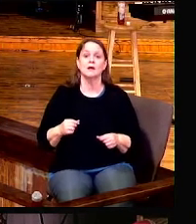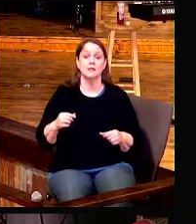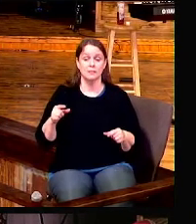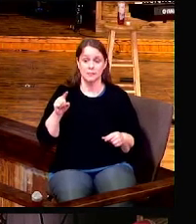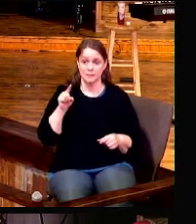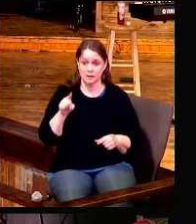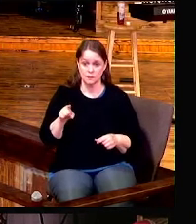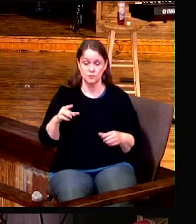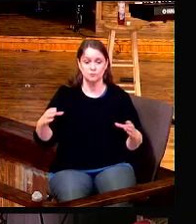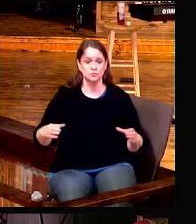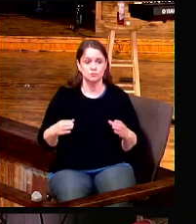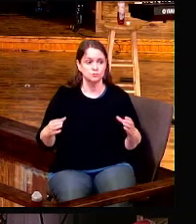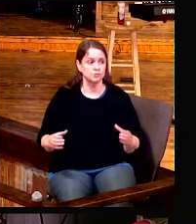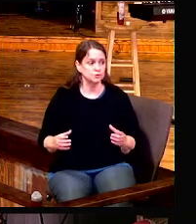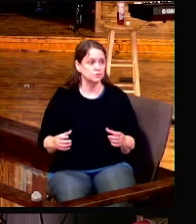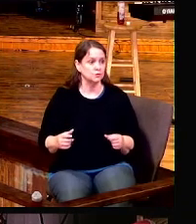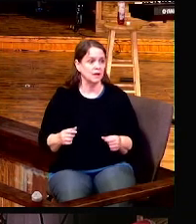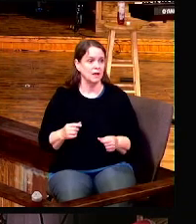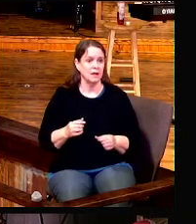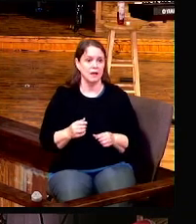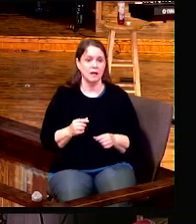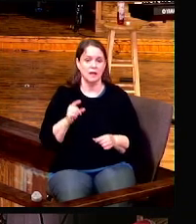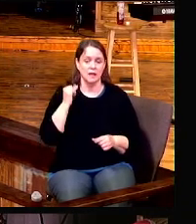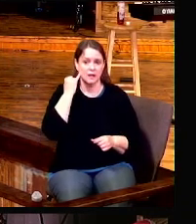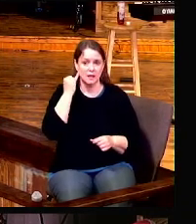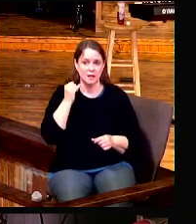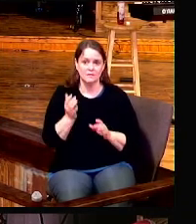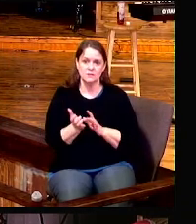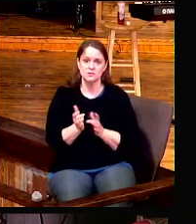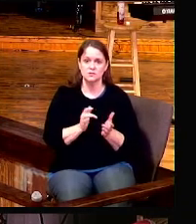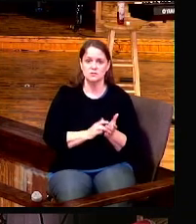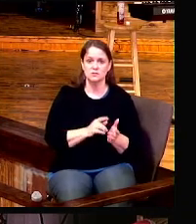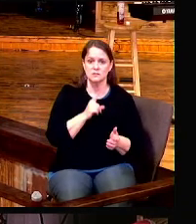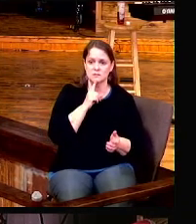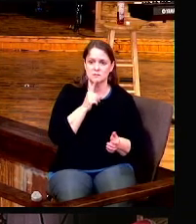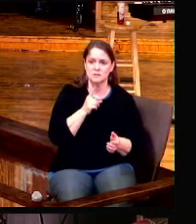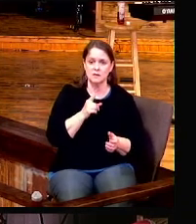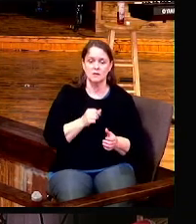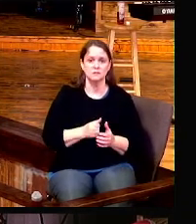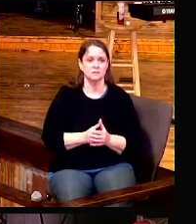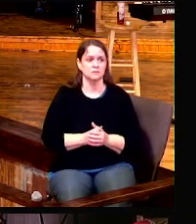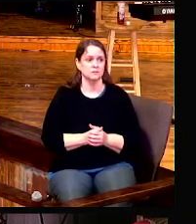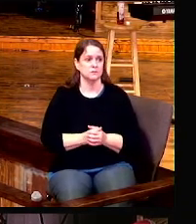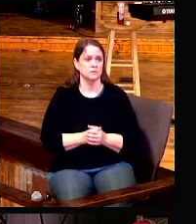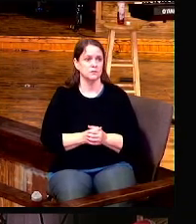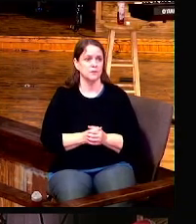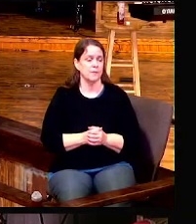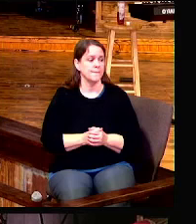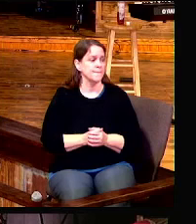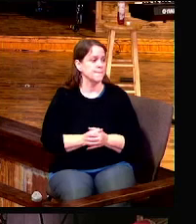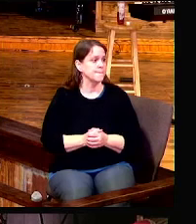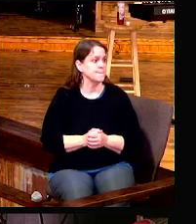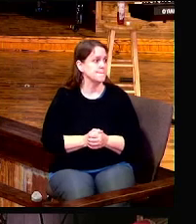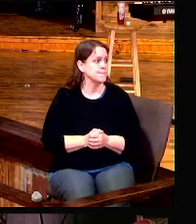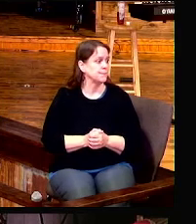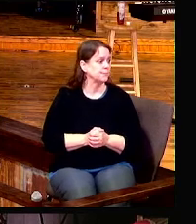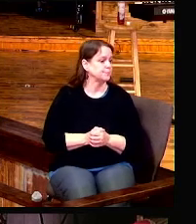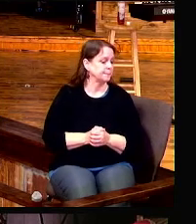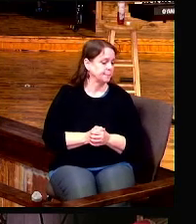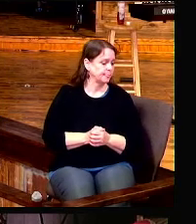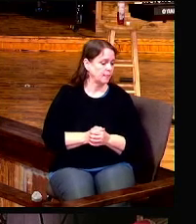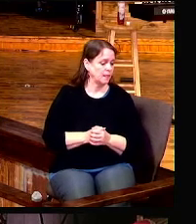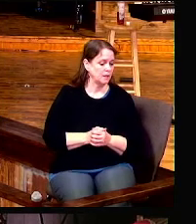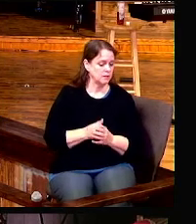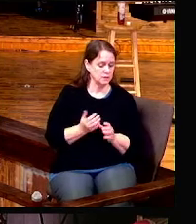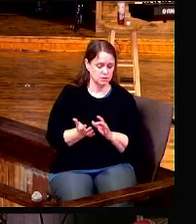your obedience to his prompting and his words that he's telling you to do will be rewarded. And he will take